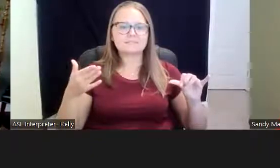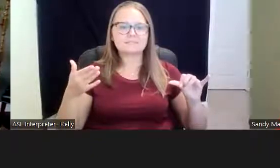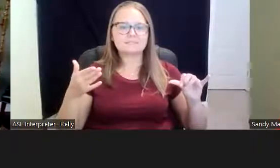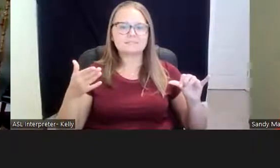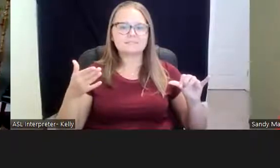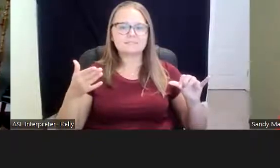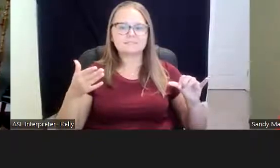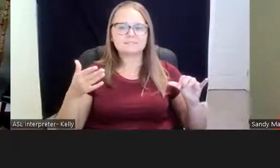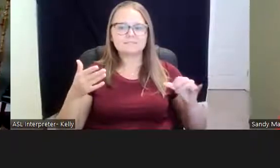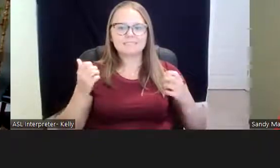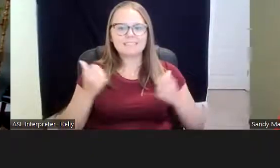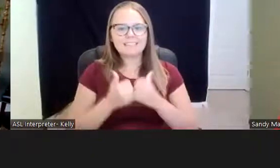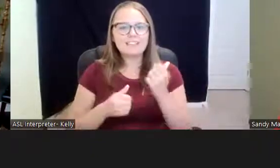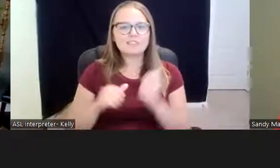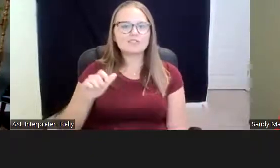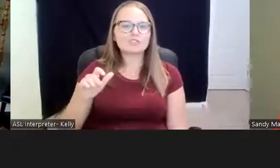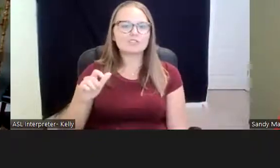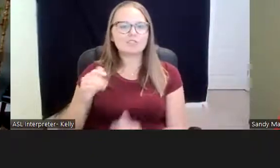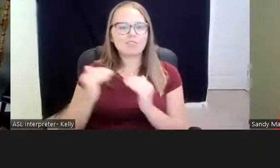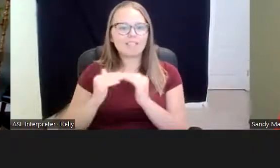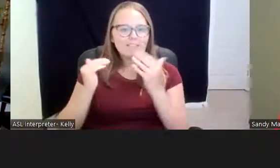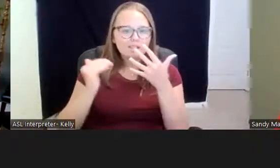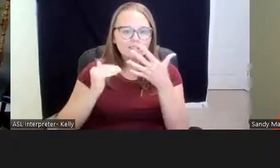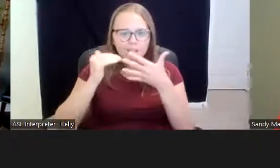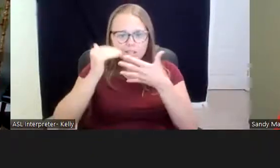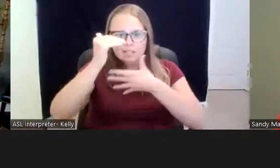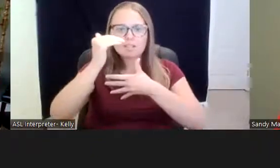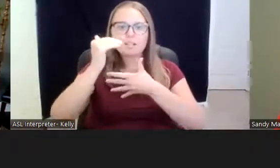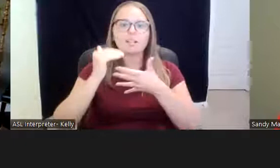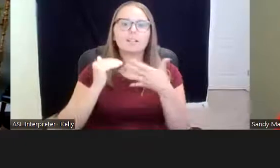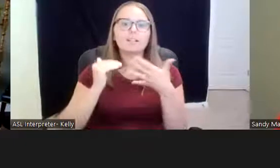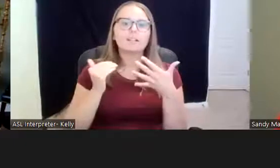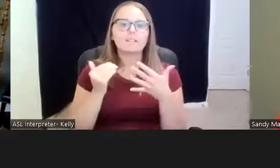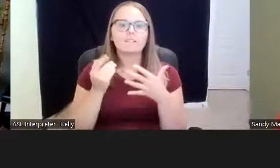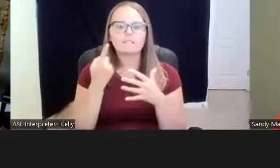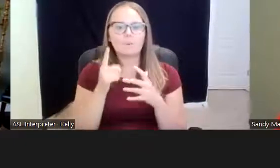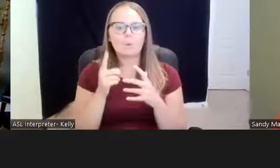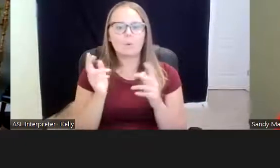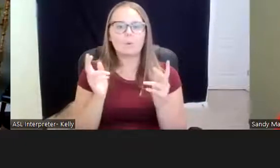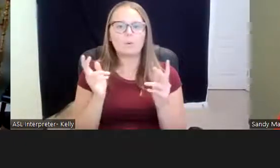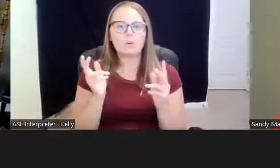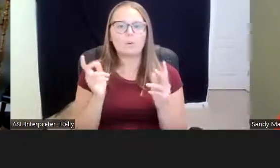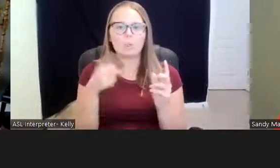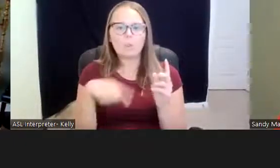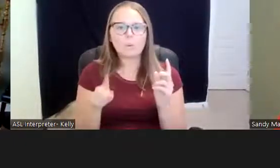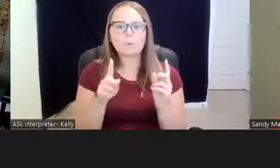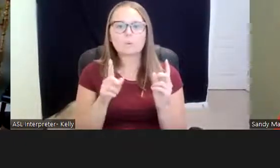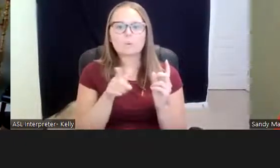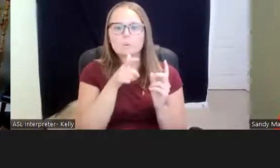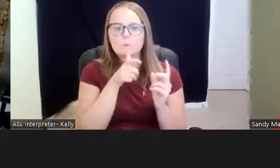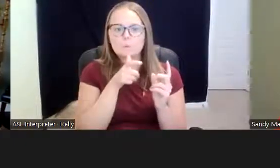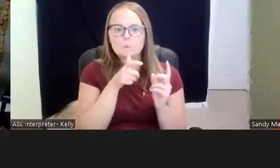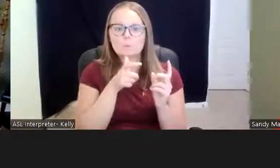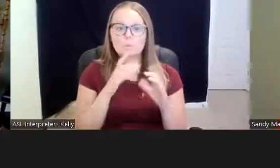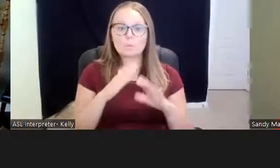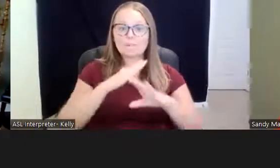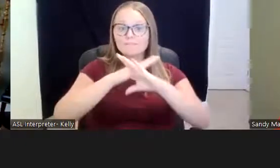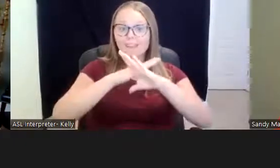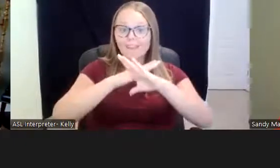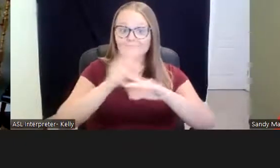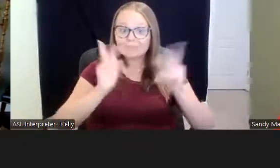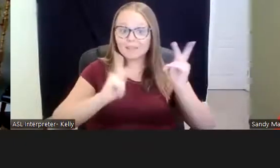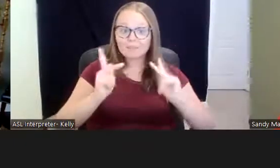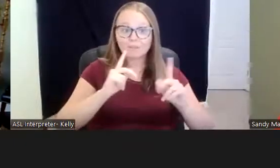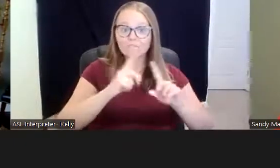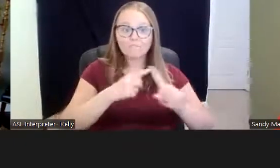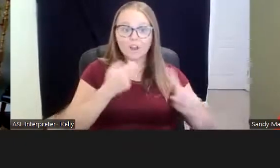level of the risk trajectory, you know, among those that, you know, preventing people from